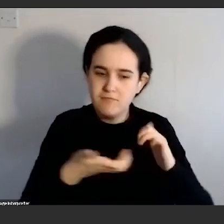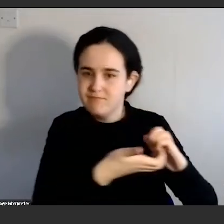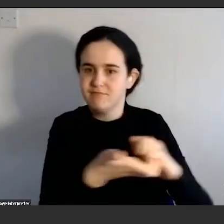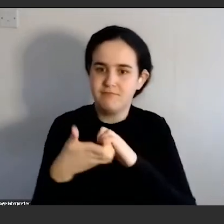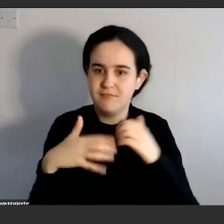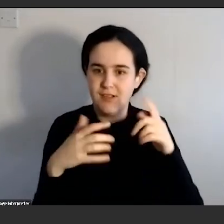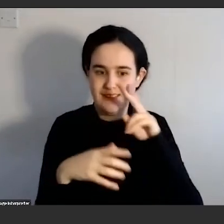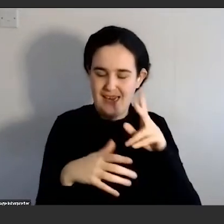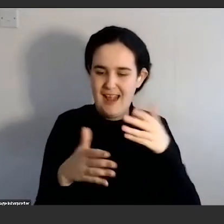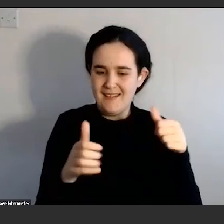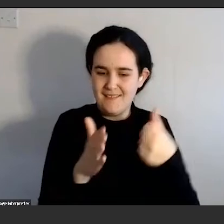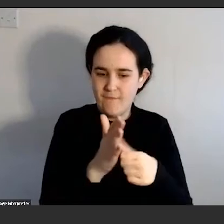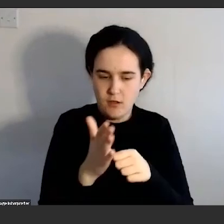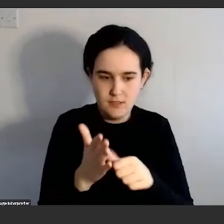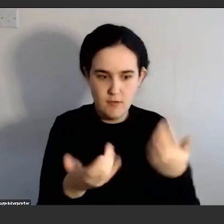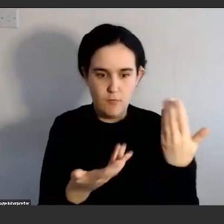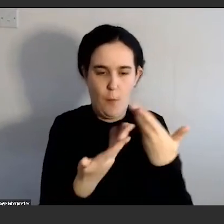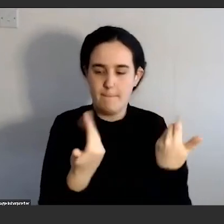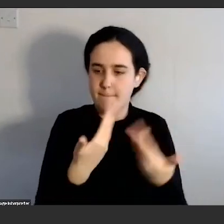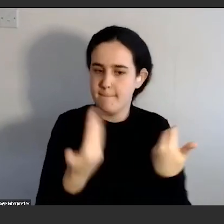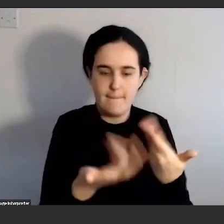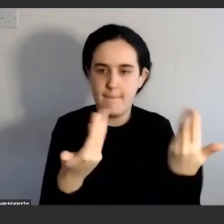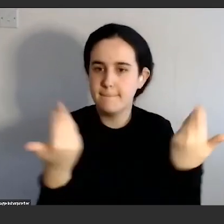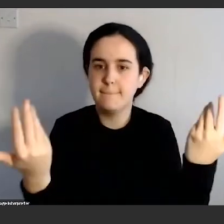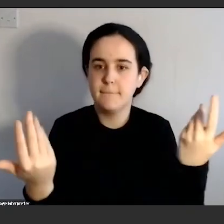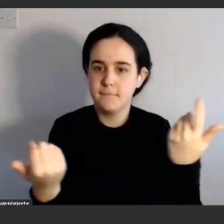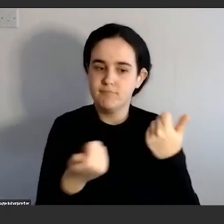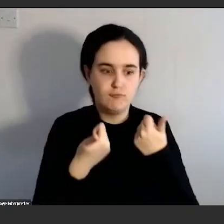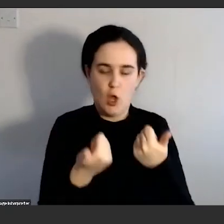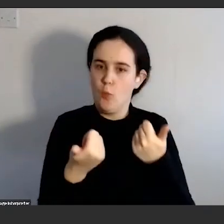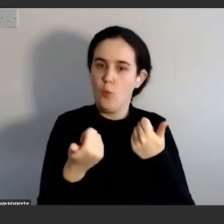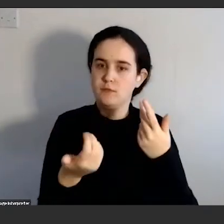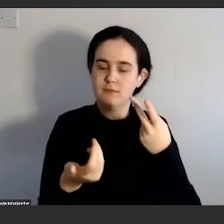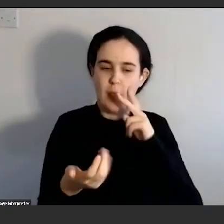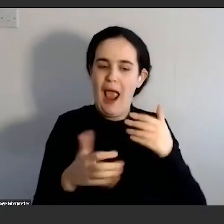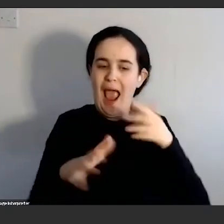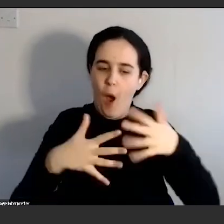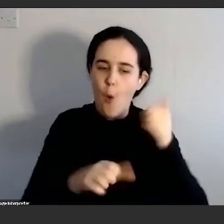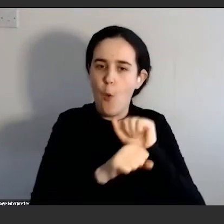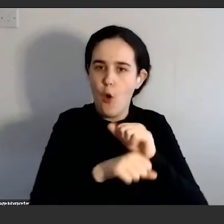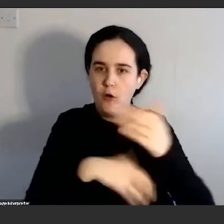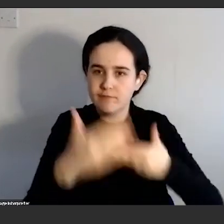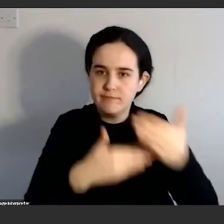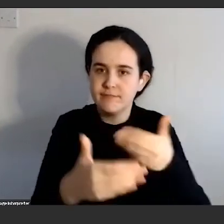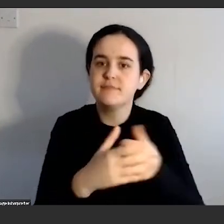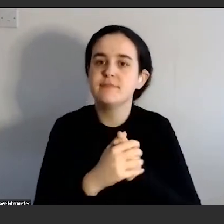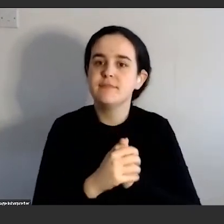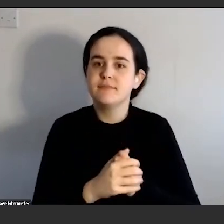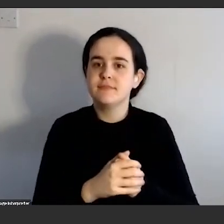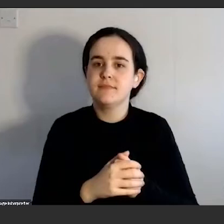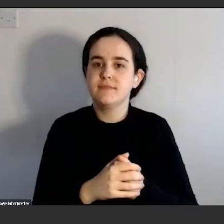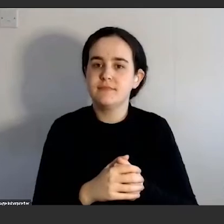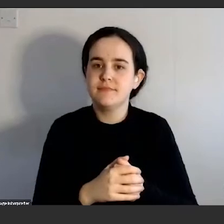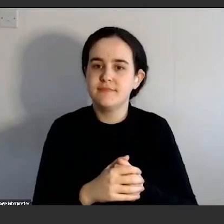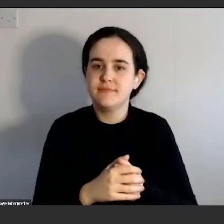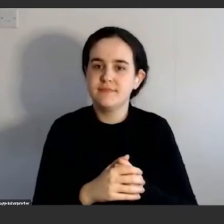enrich us all. So, Minister Horowitz, if you ever give up on politics, you could be an excellent disc jockey. I love your introduction for